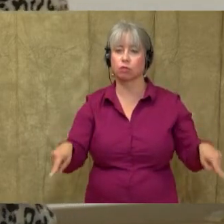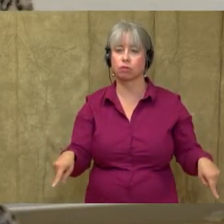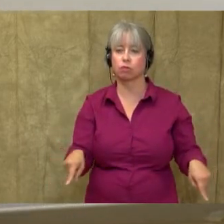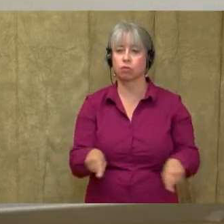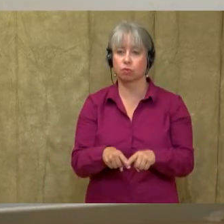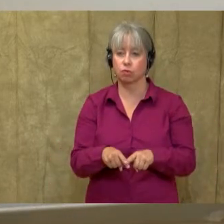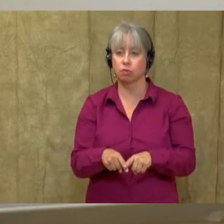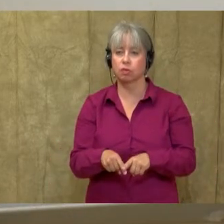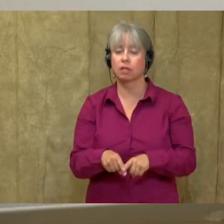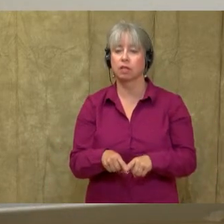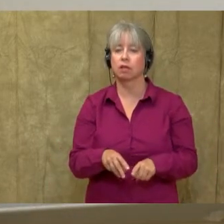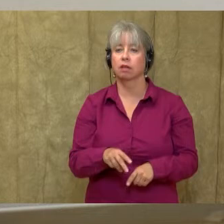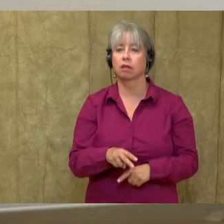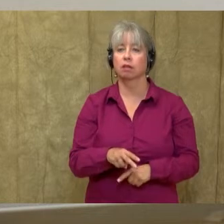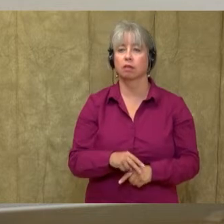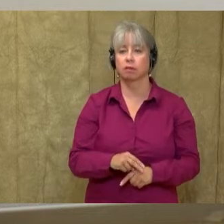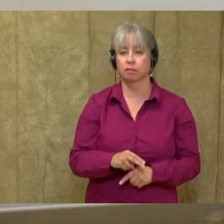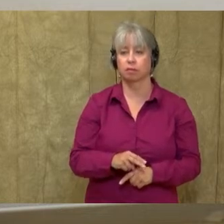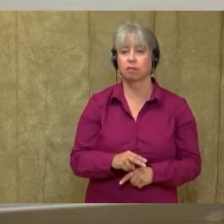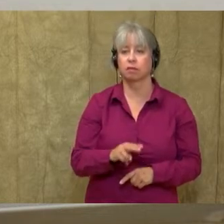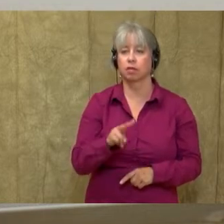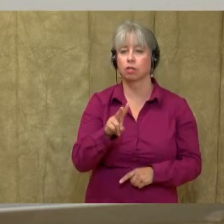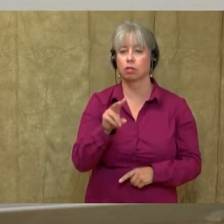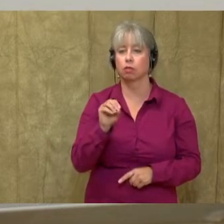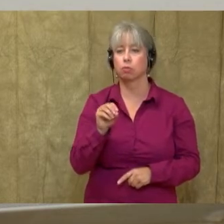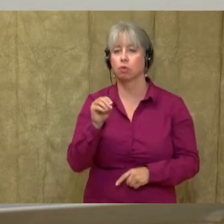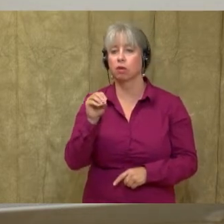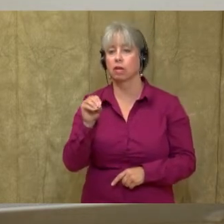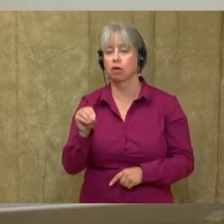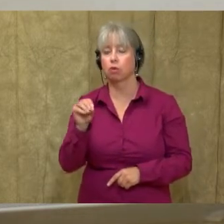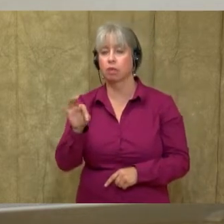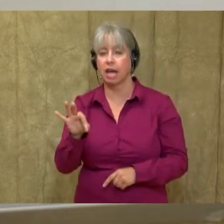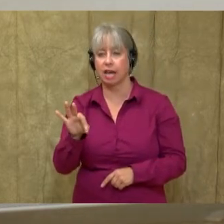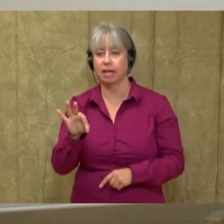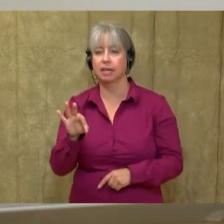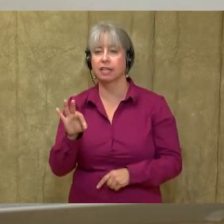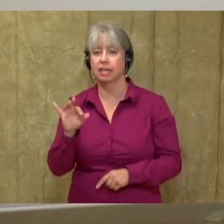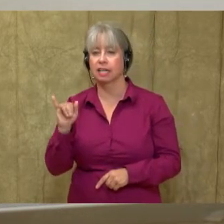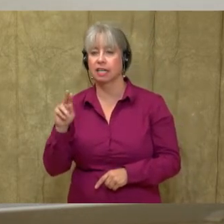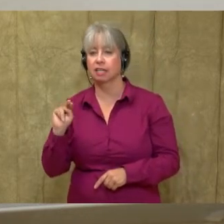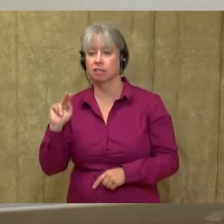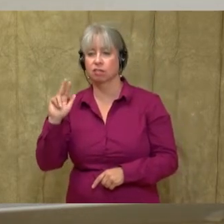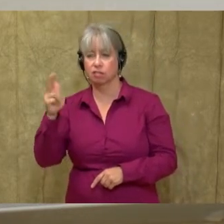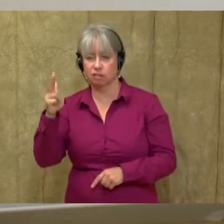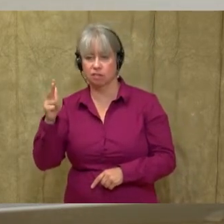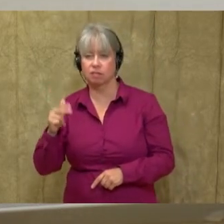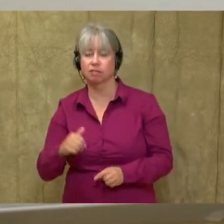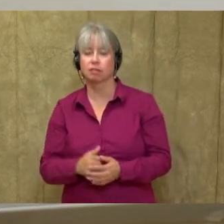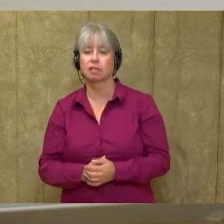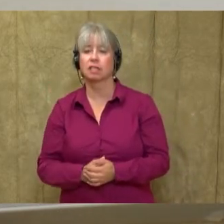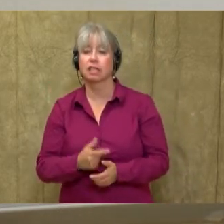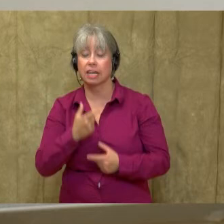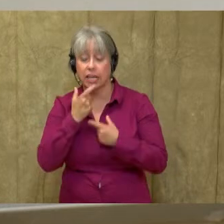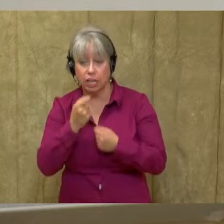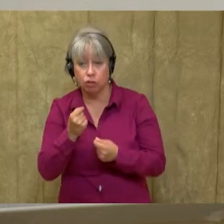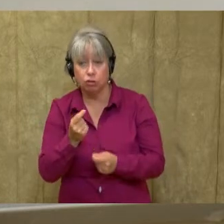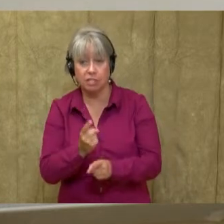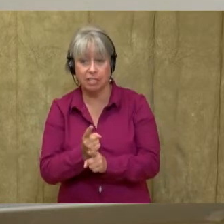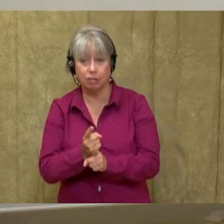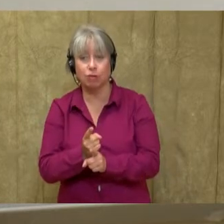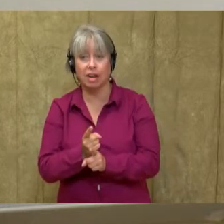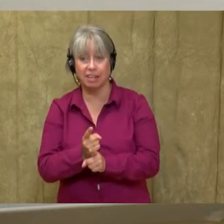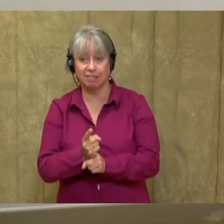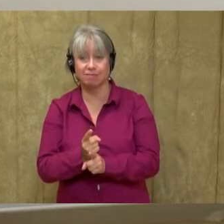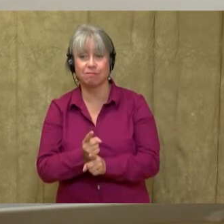2.9 inches cubed here for the volume of this. Interesting, right? A lot less. This is